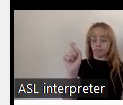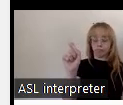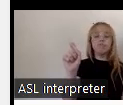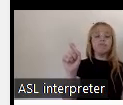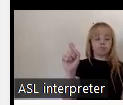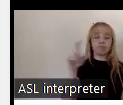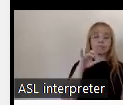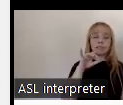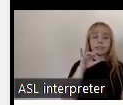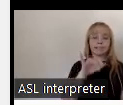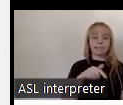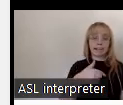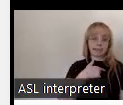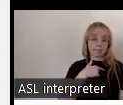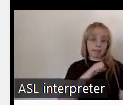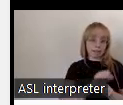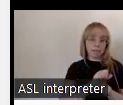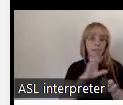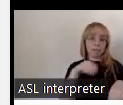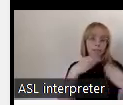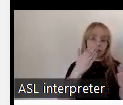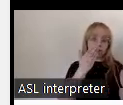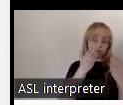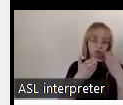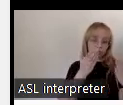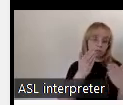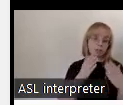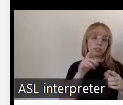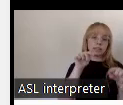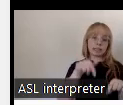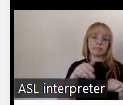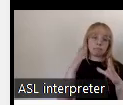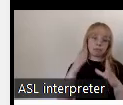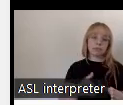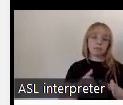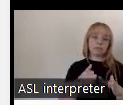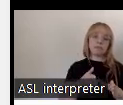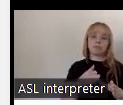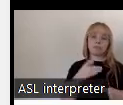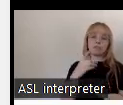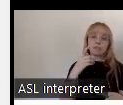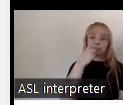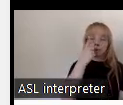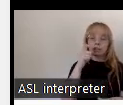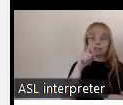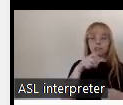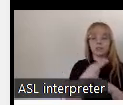those providing services within one of those roles, so that you can get ProVault